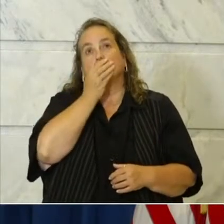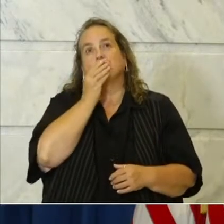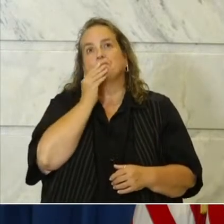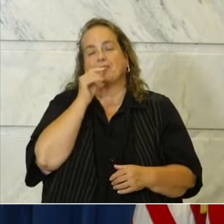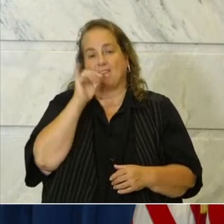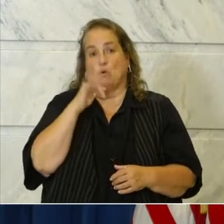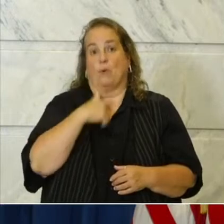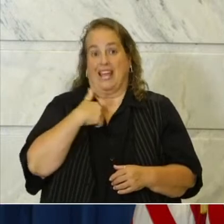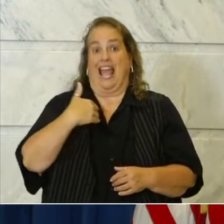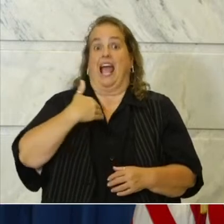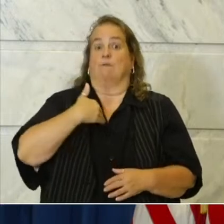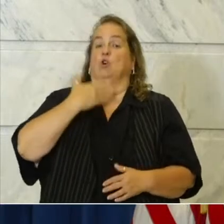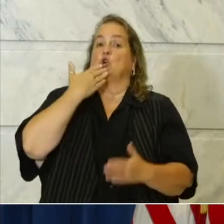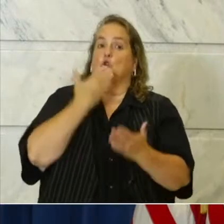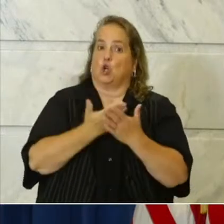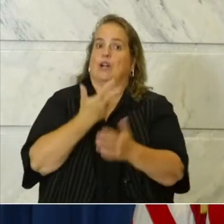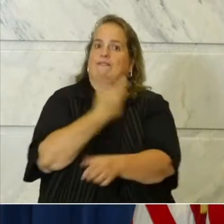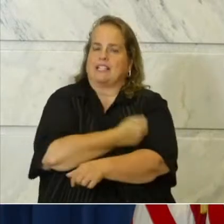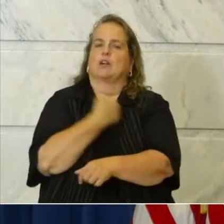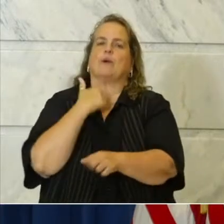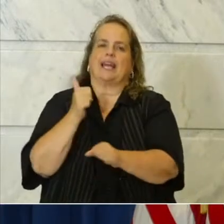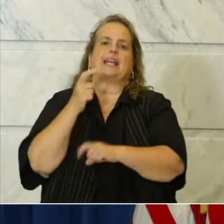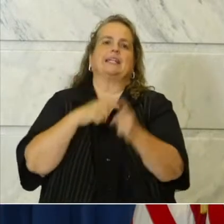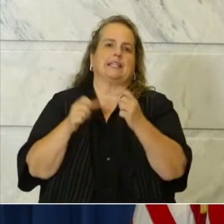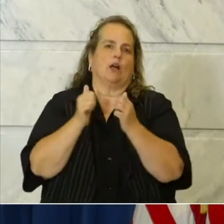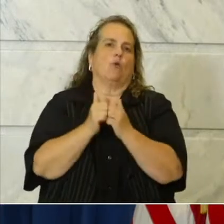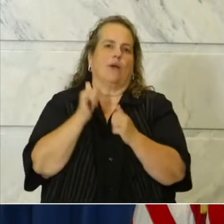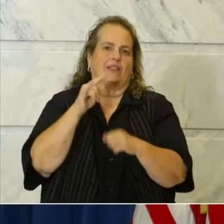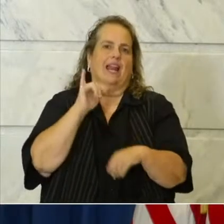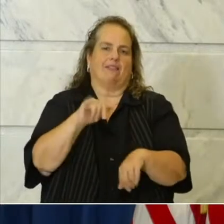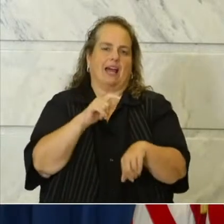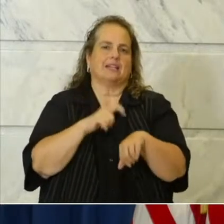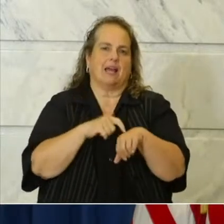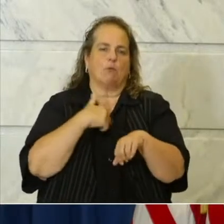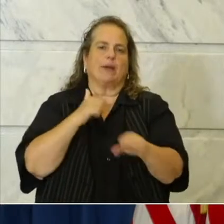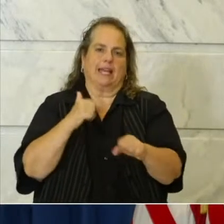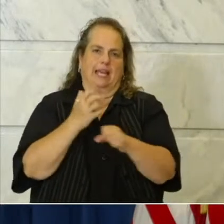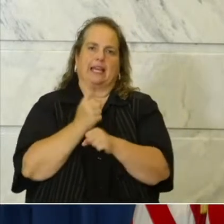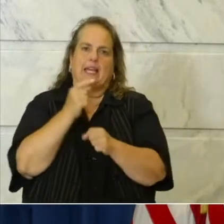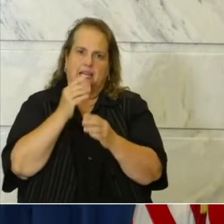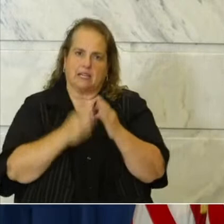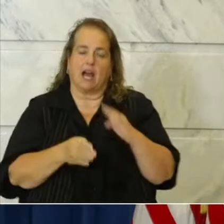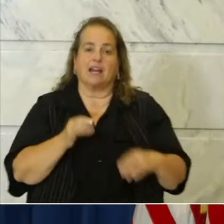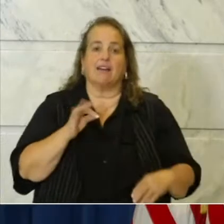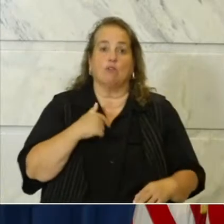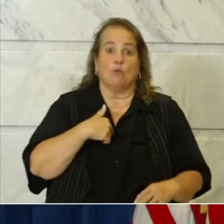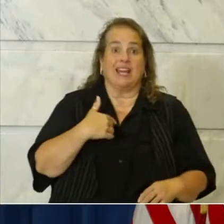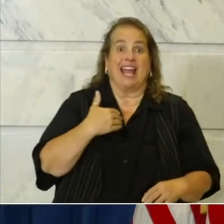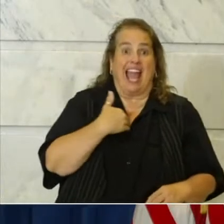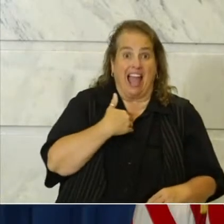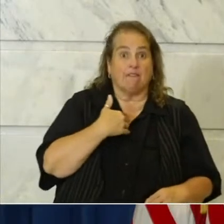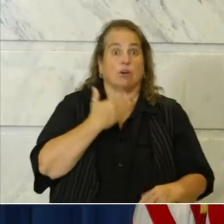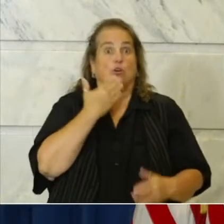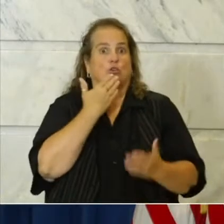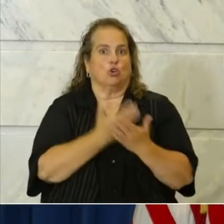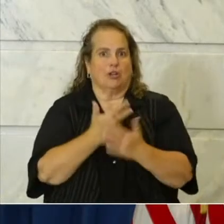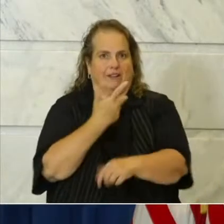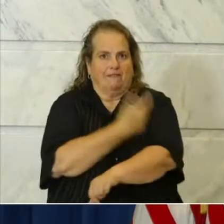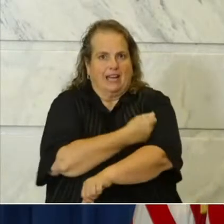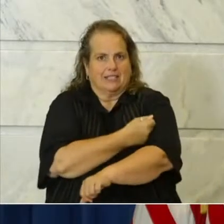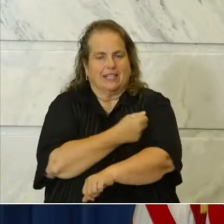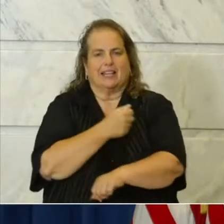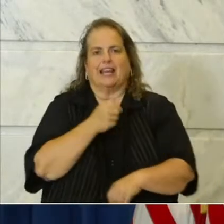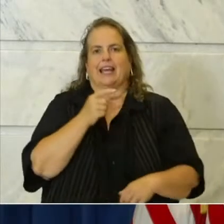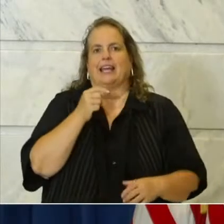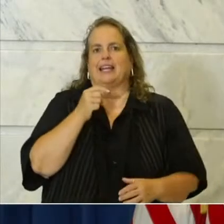effective vaccine, I think we can deal with that then, and we can get it done. If we have an effective vaccine, I don't think it's as